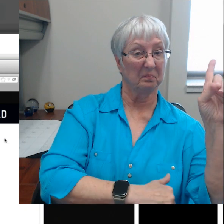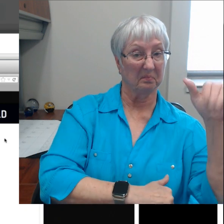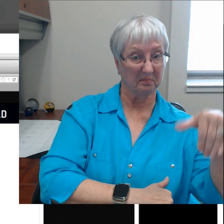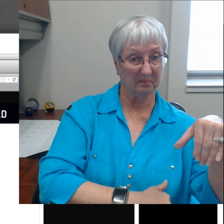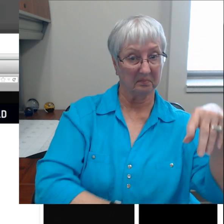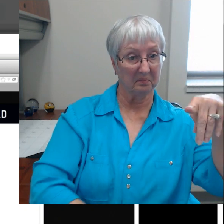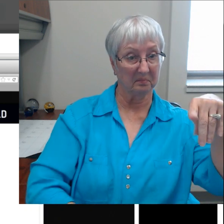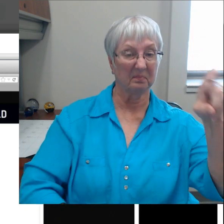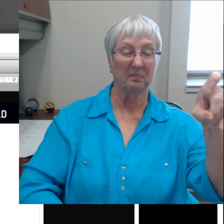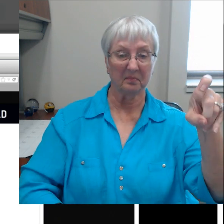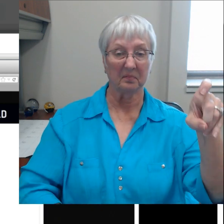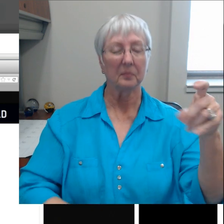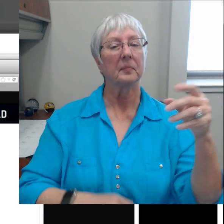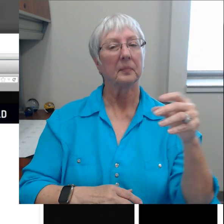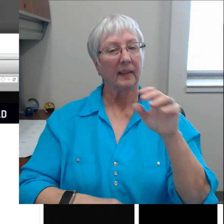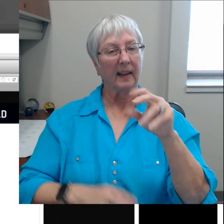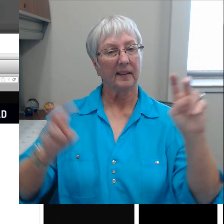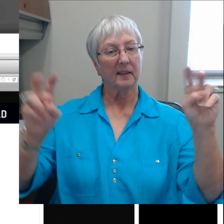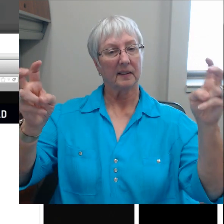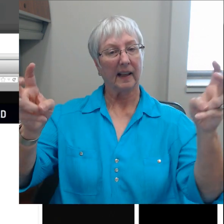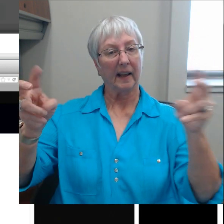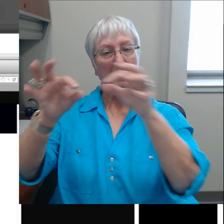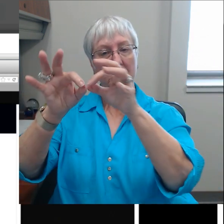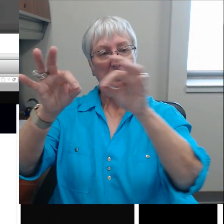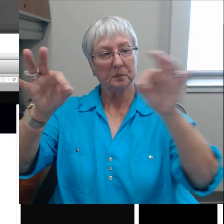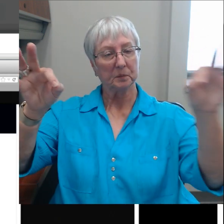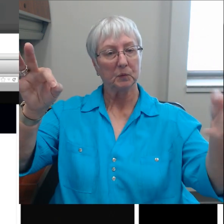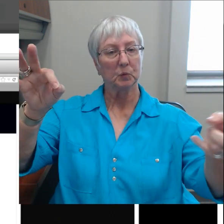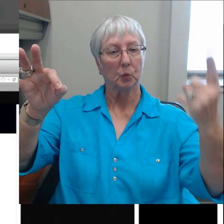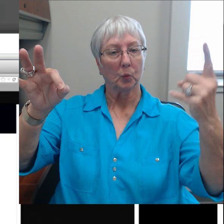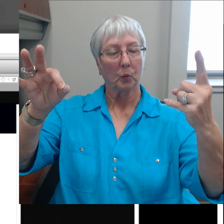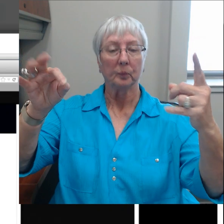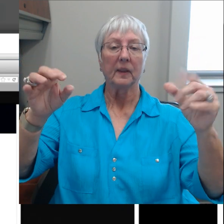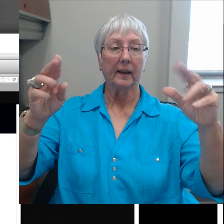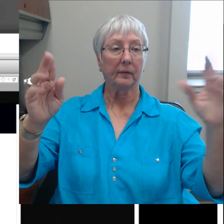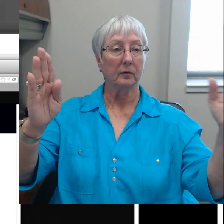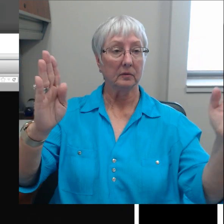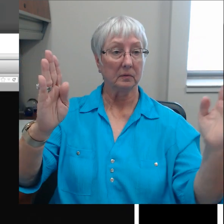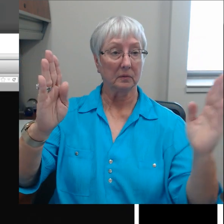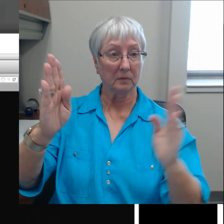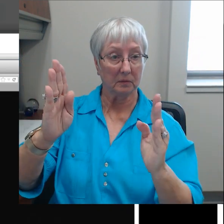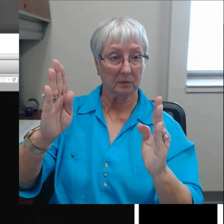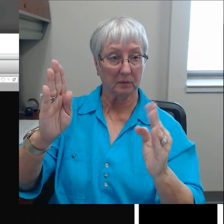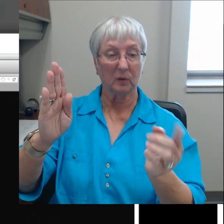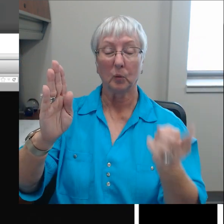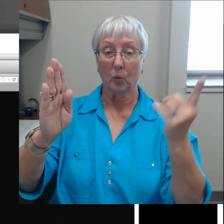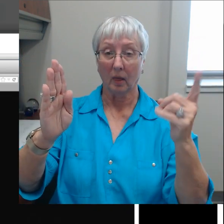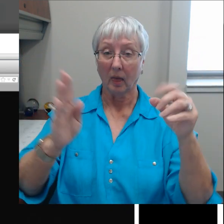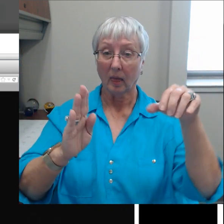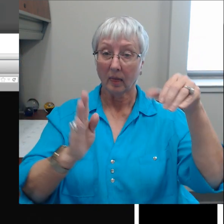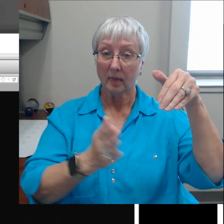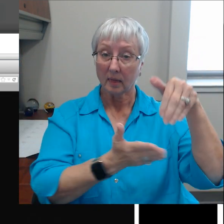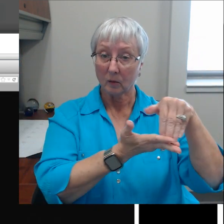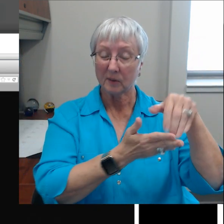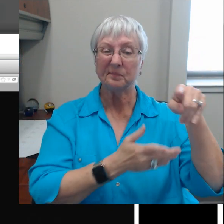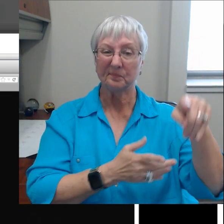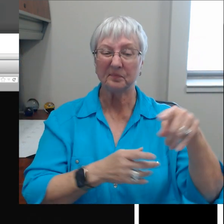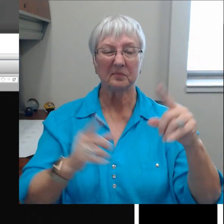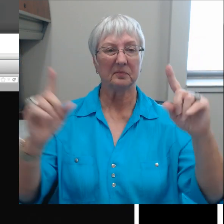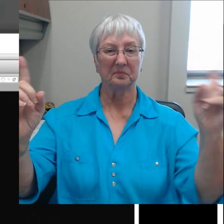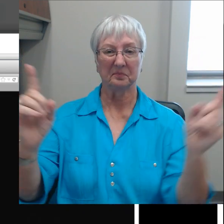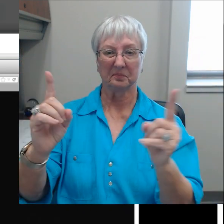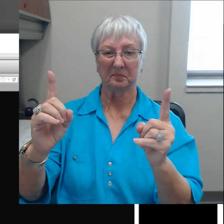headline is all on one line. And if we go below 1,000, we'll see it breaks where we want it to. Now we just need to add a media query to take care of removing